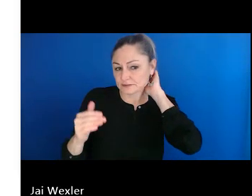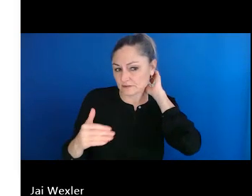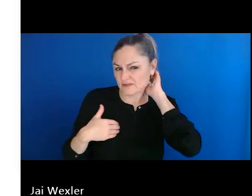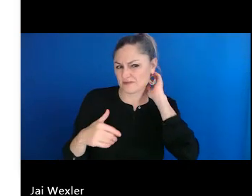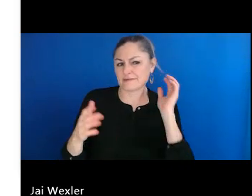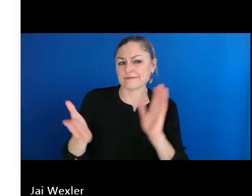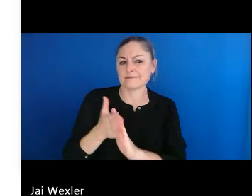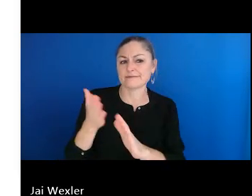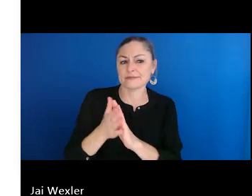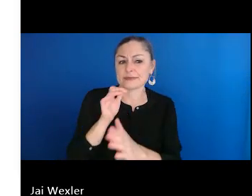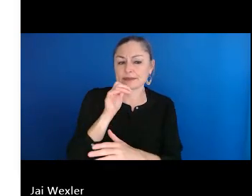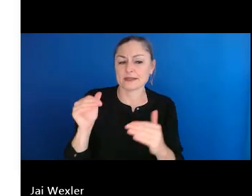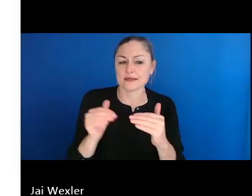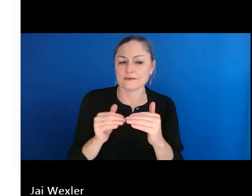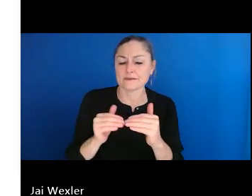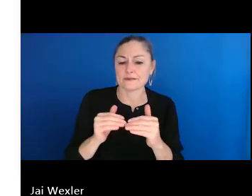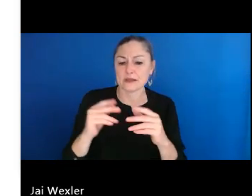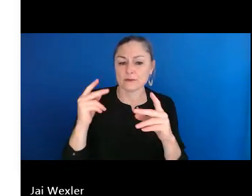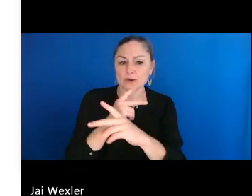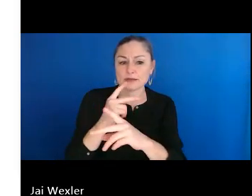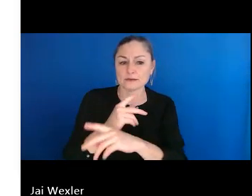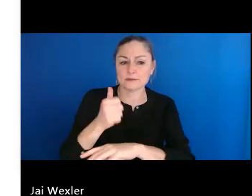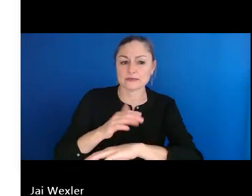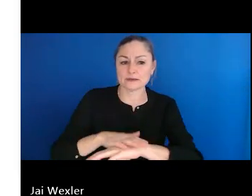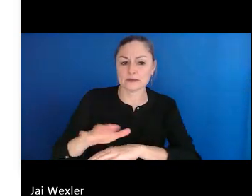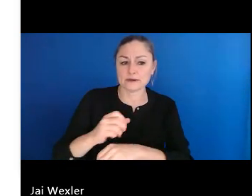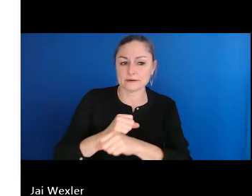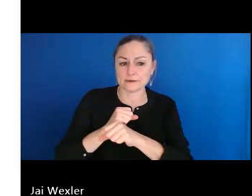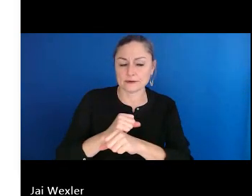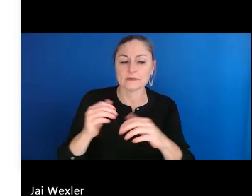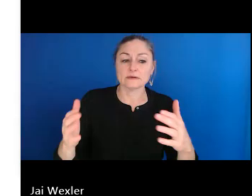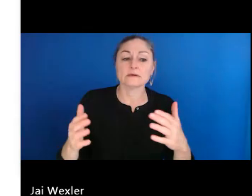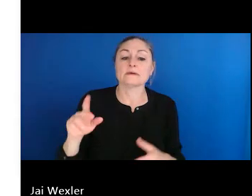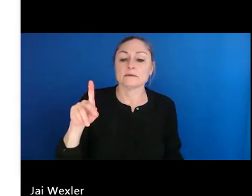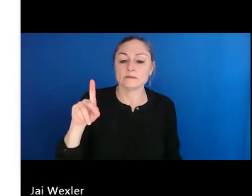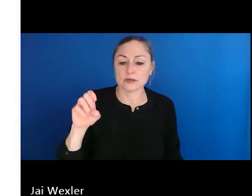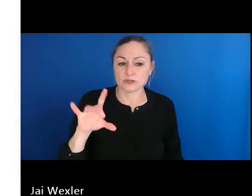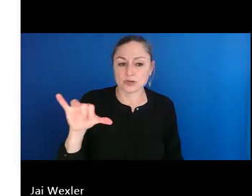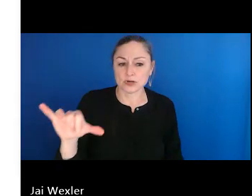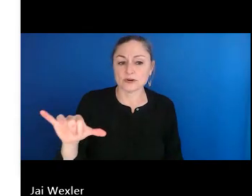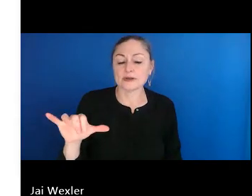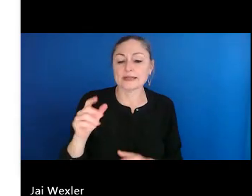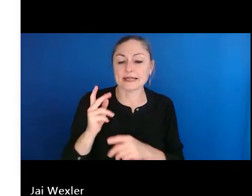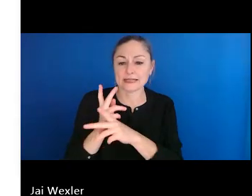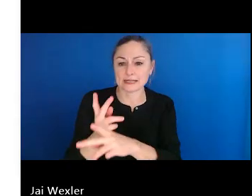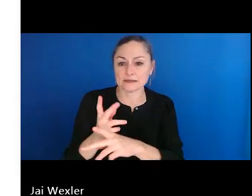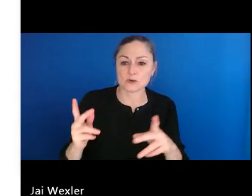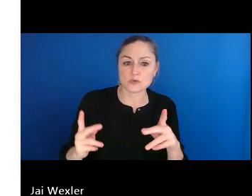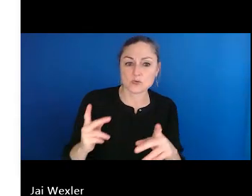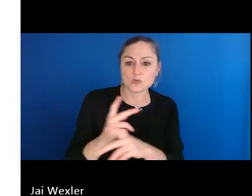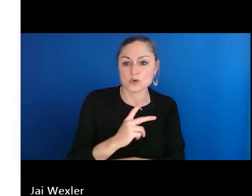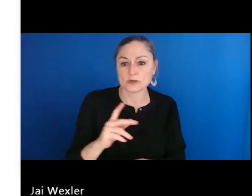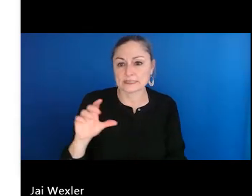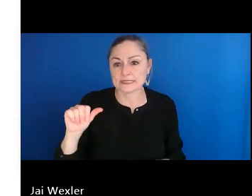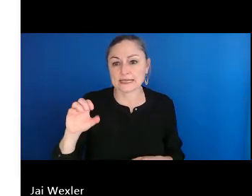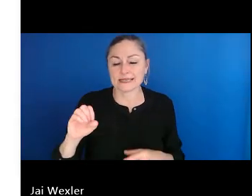that's based on their protected class, predatory lending, offering worse terms and conditions, limiting access to